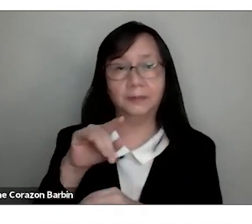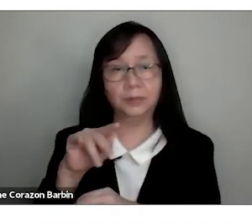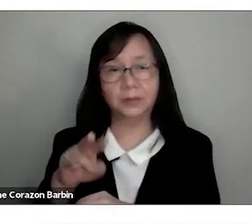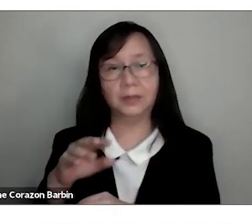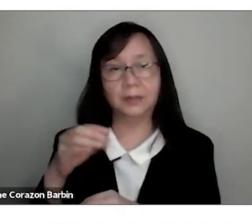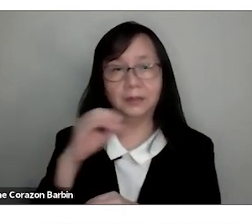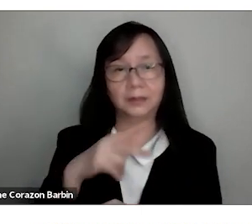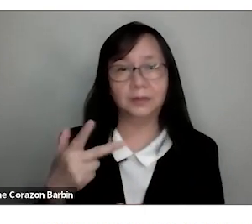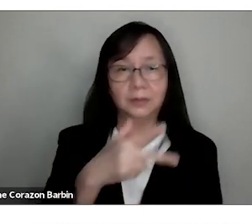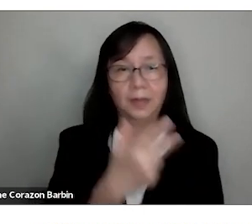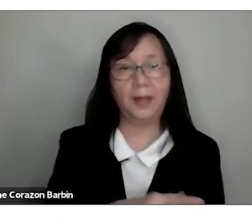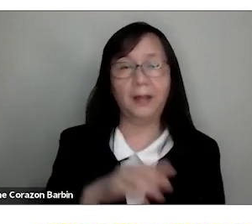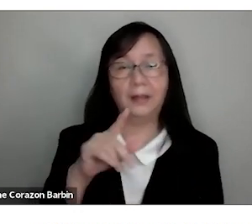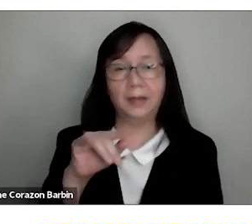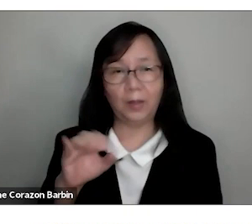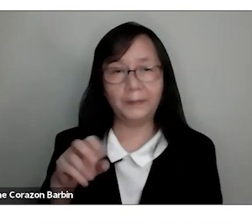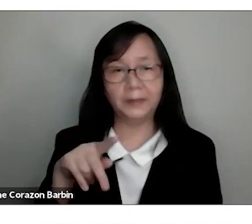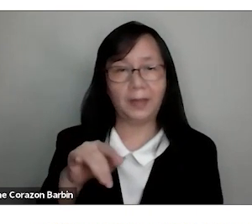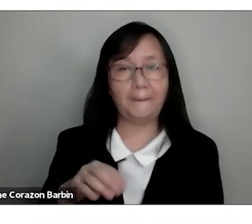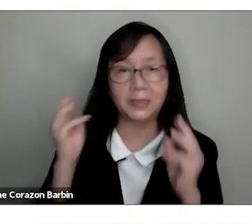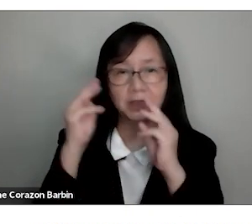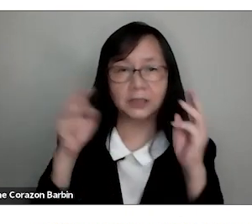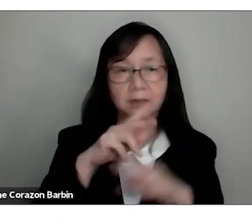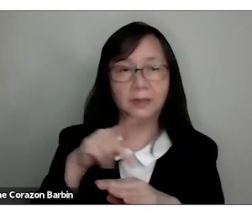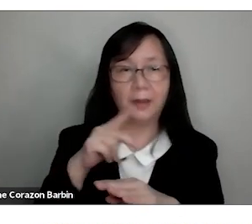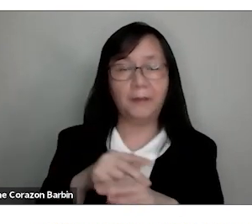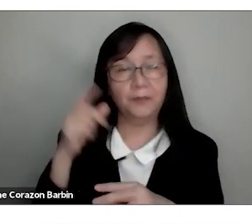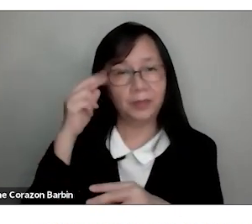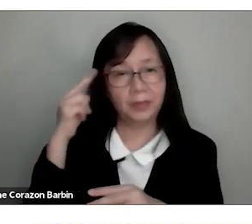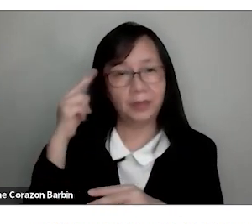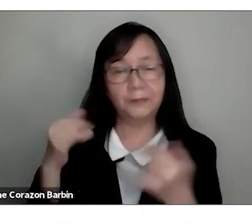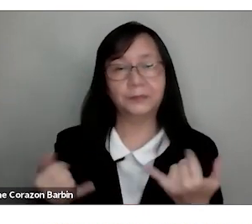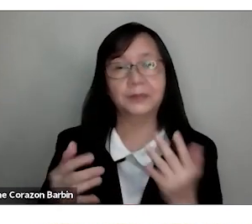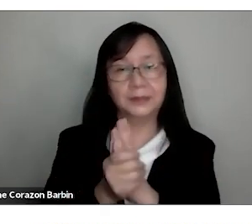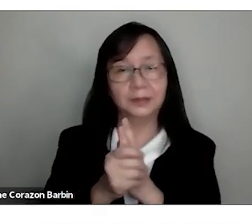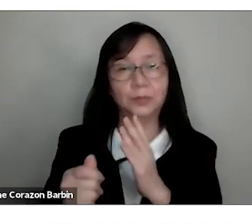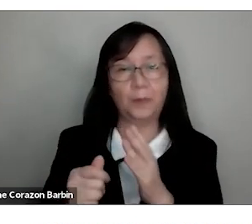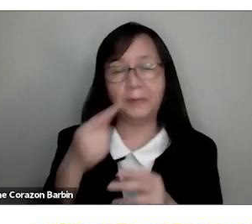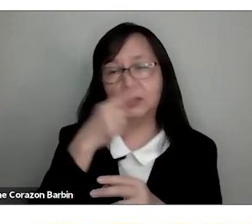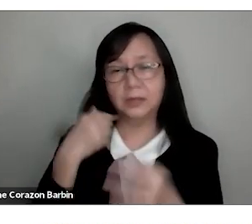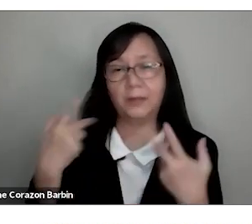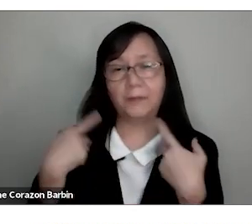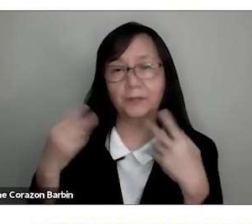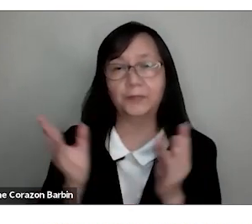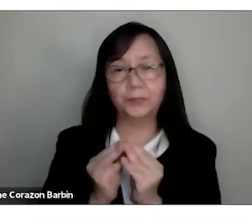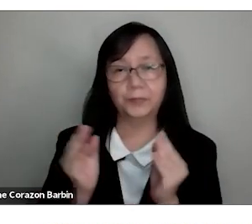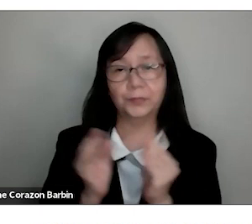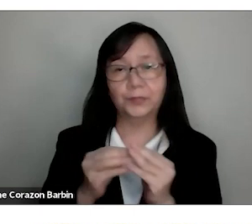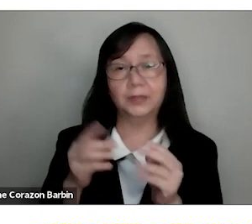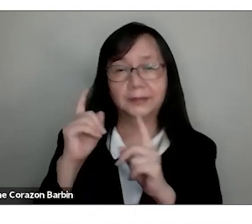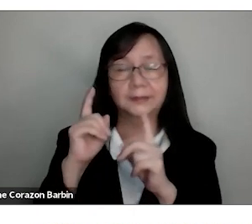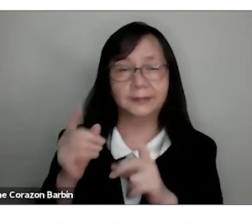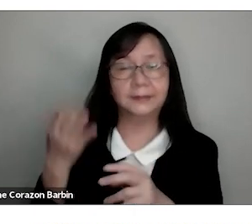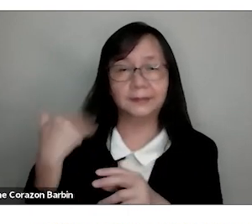Malaysia, Philippines, and Vietnam referred to as experts because they have been involved in at least two of the regional